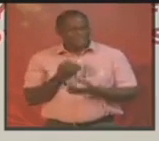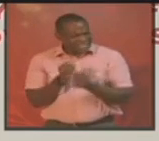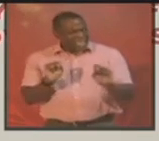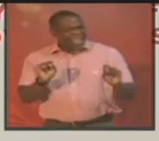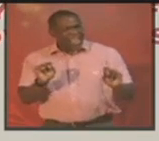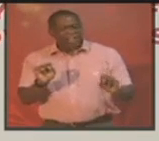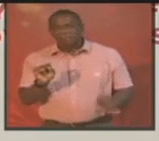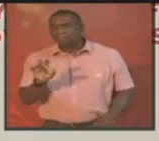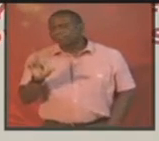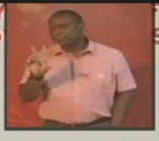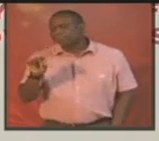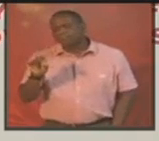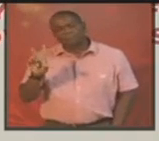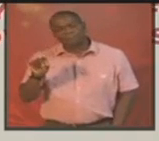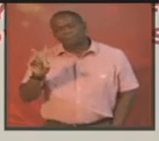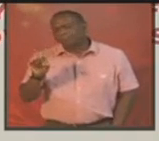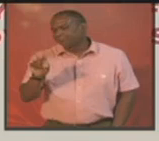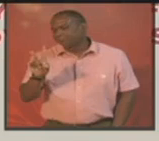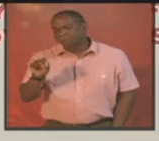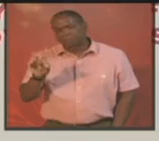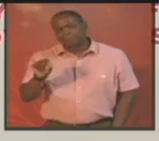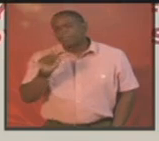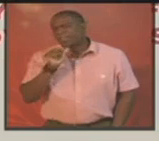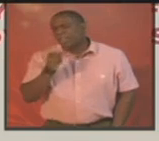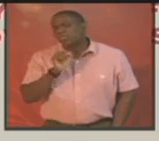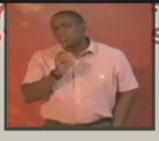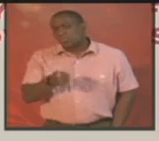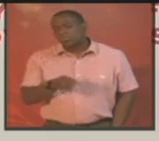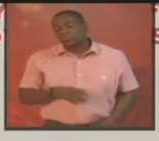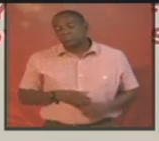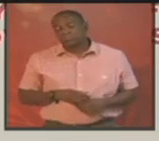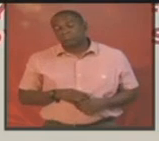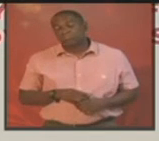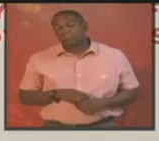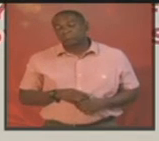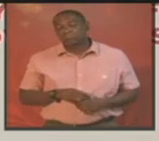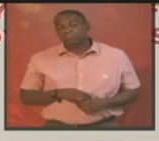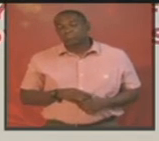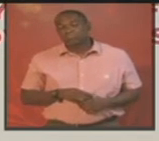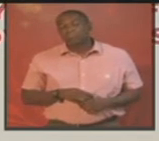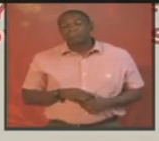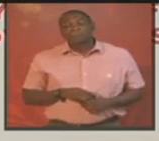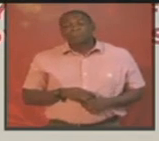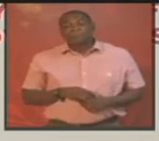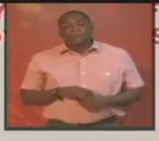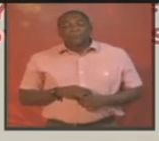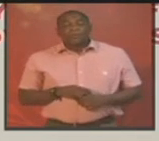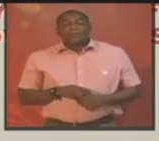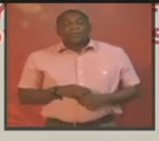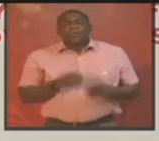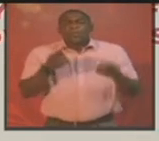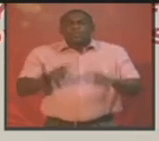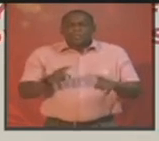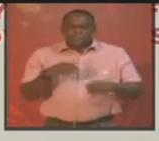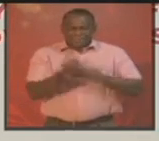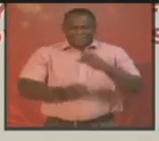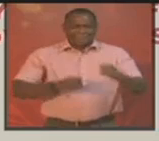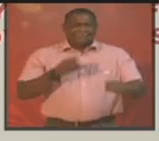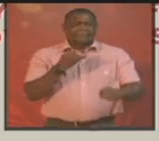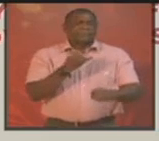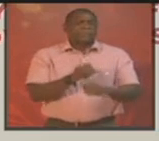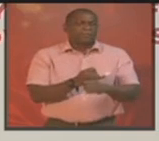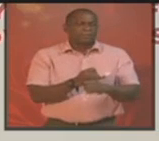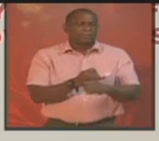to talk now about what is happening internationally before I see what we are getting from the